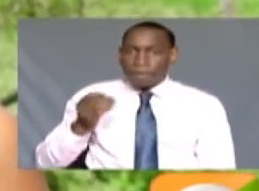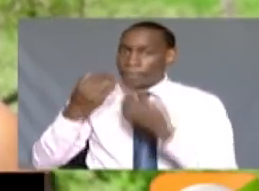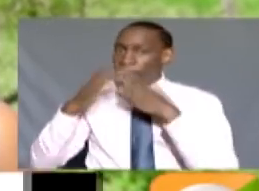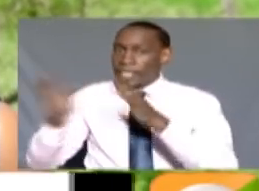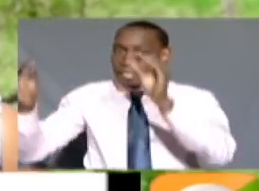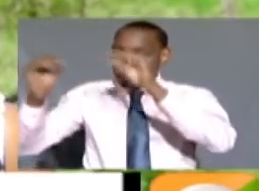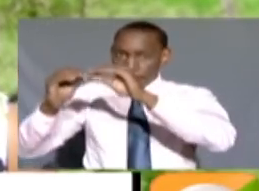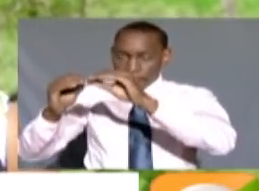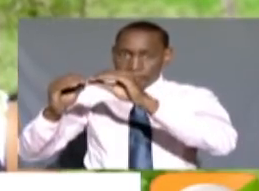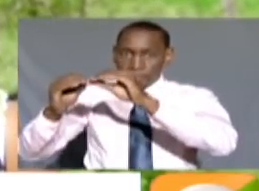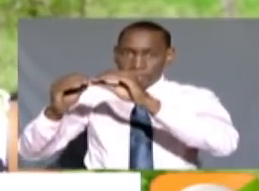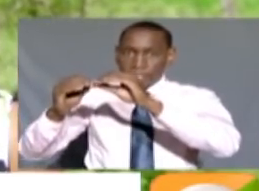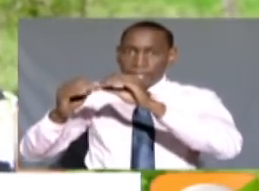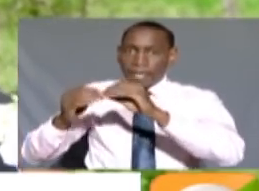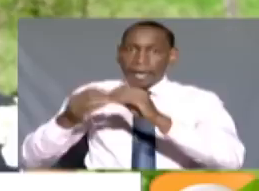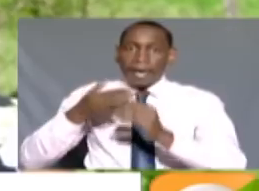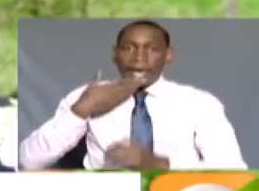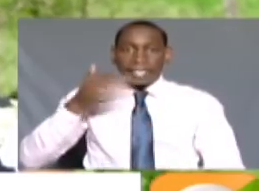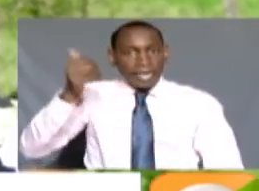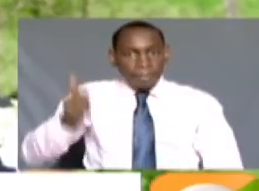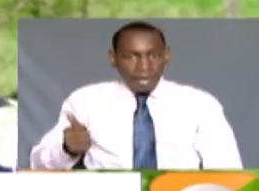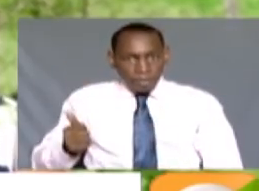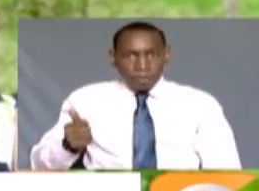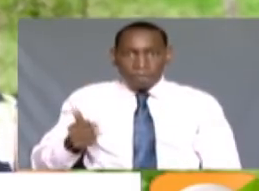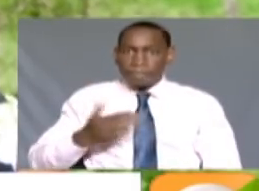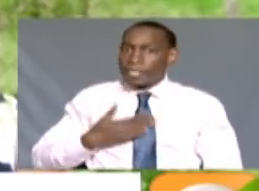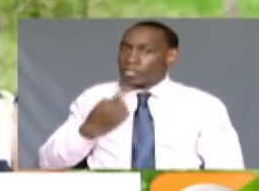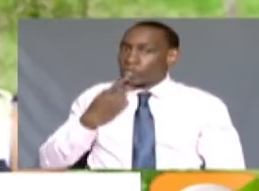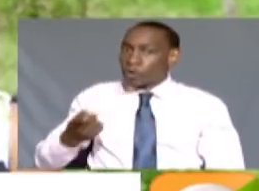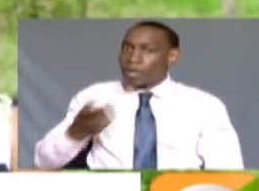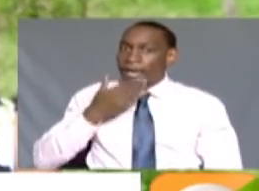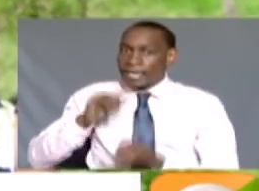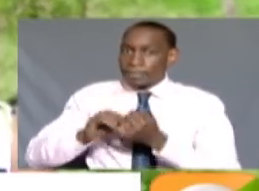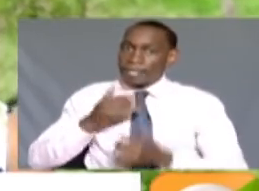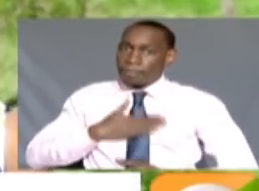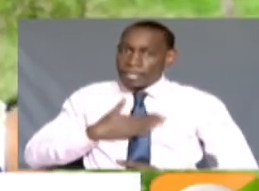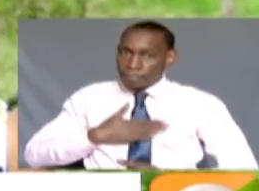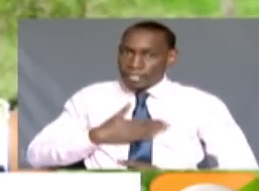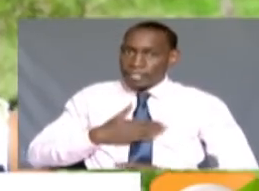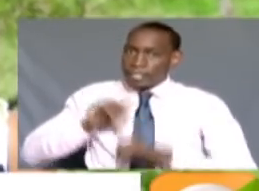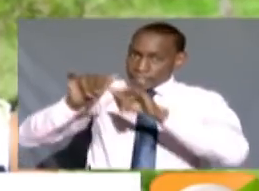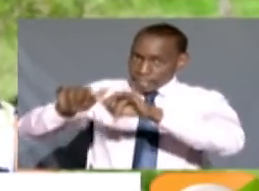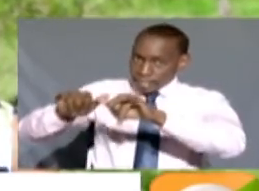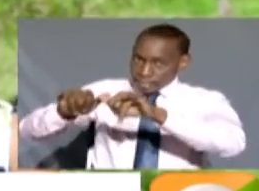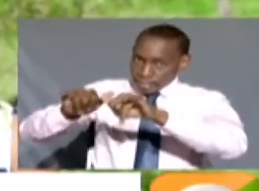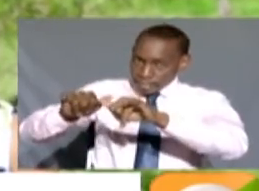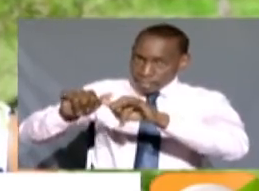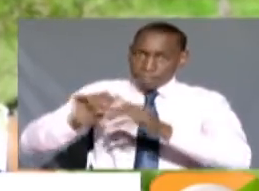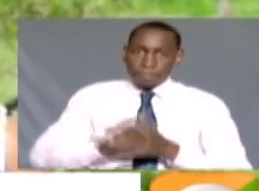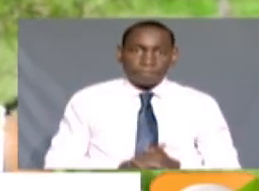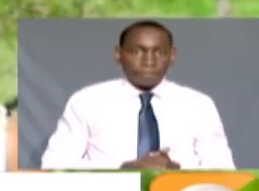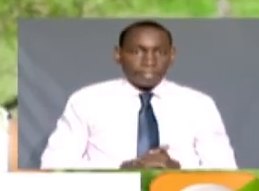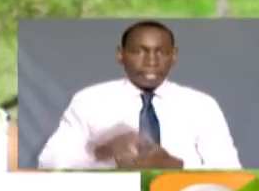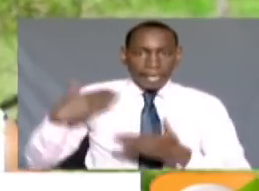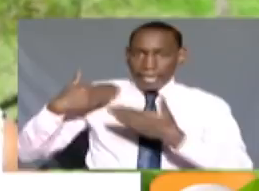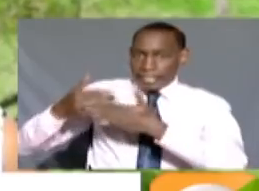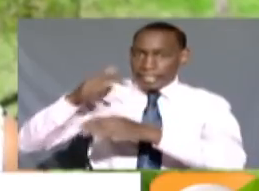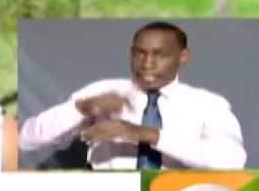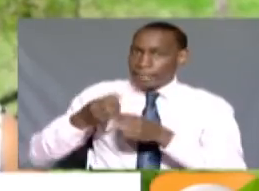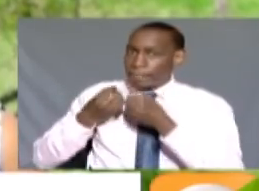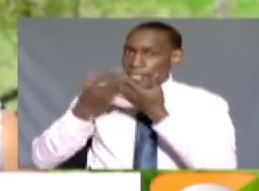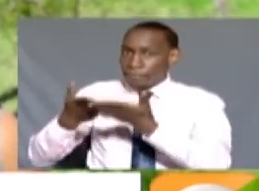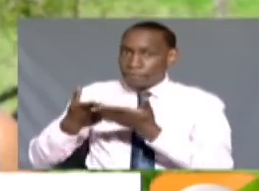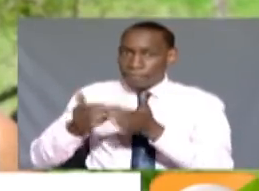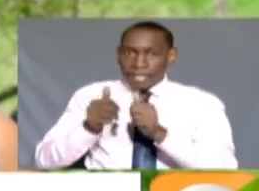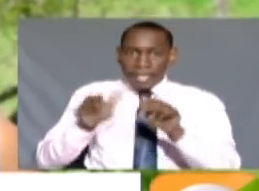kwenye alikuwa kwa mkutano. Akaniambia hajatoka, nikamwambia tafadhali usitoke kwenye huko, kaa huko huko mpaka